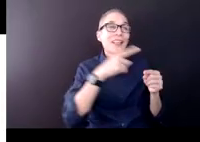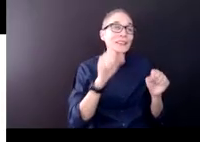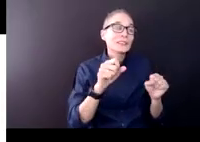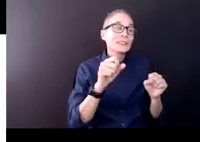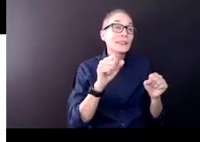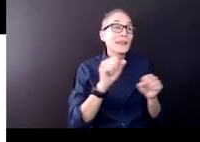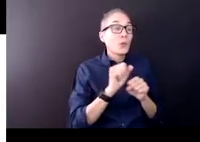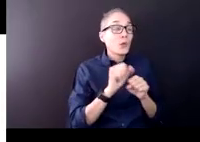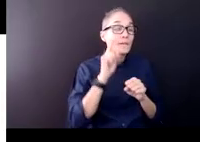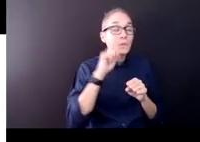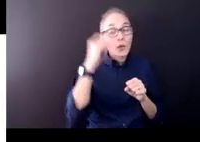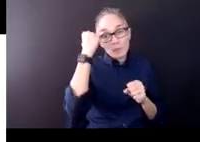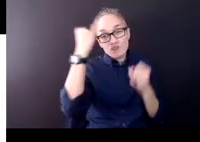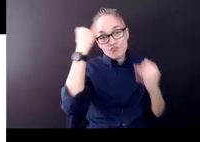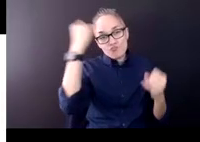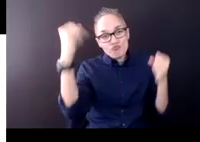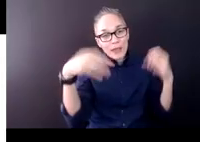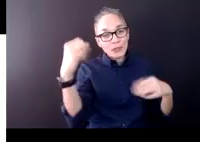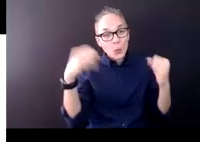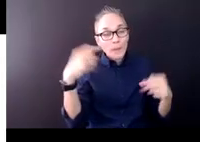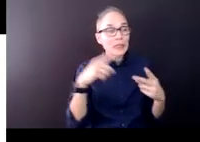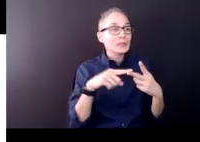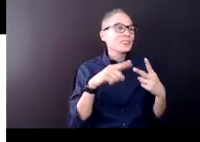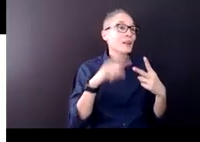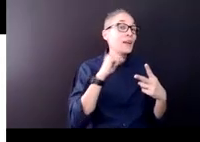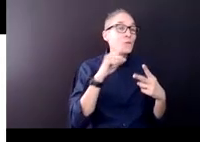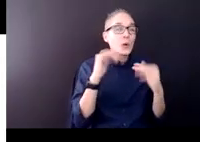the brainstorming phase of an assignment. This can work well